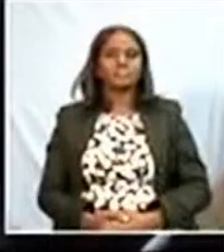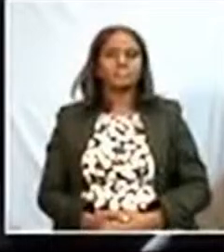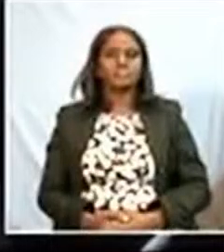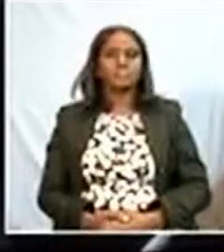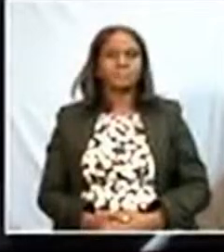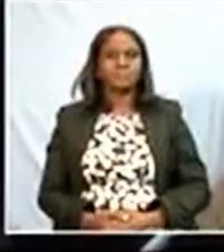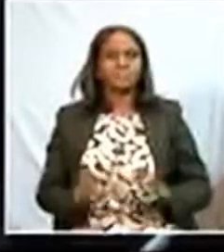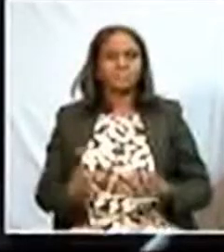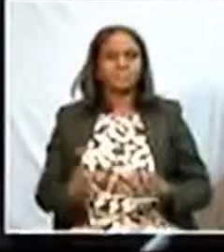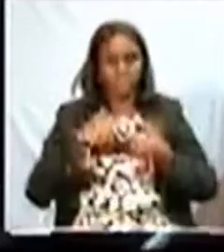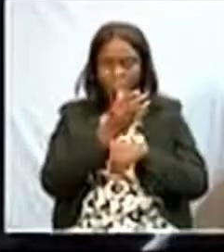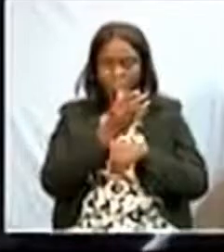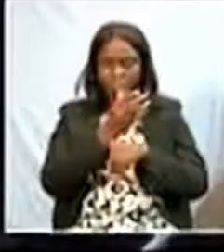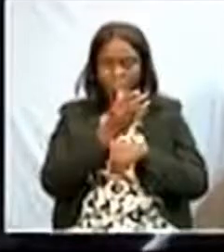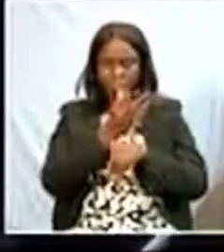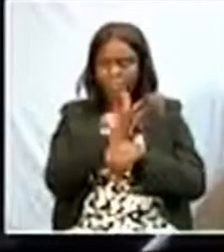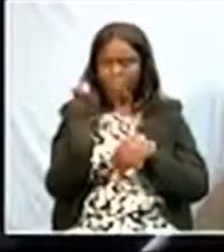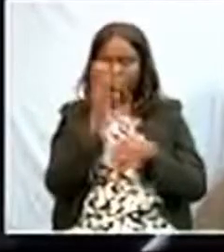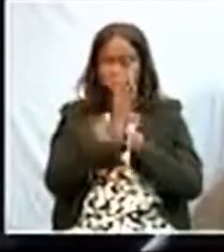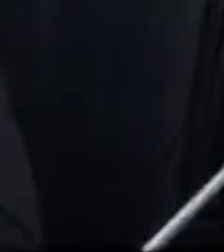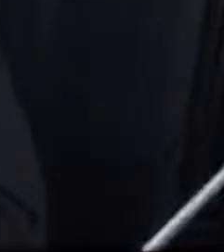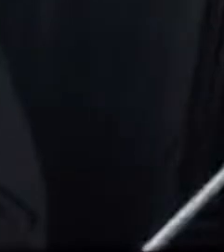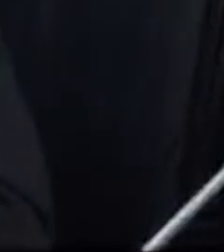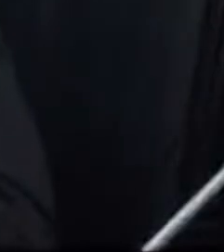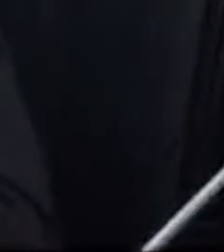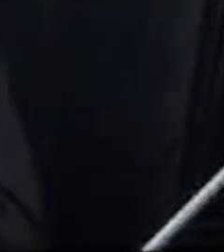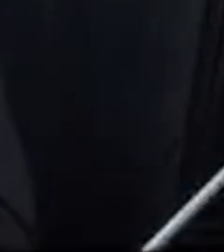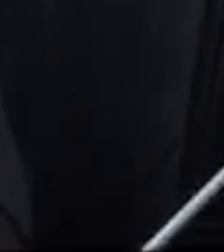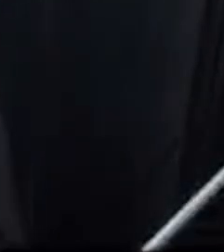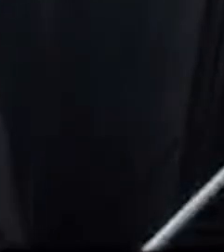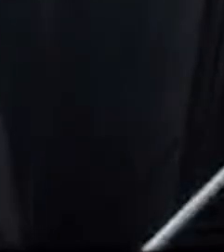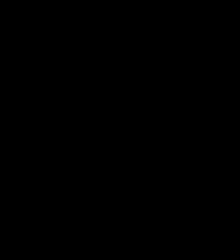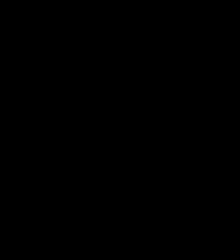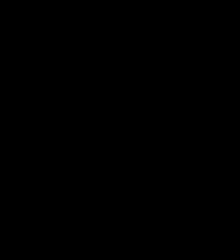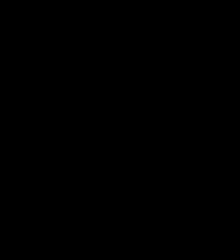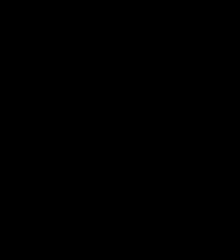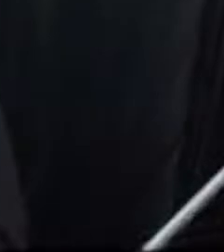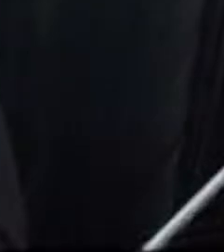When they have an opportunity, these contractors have a job.